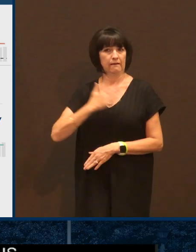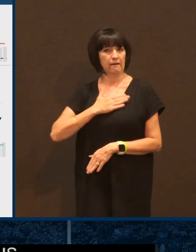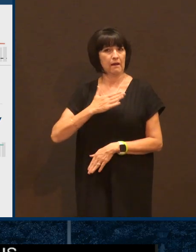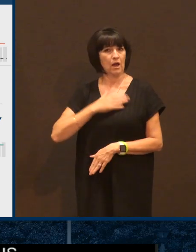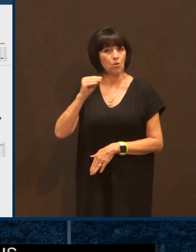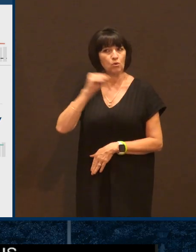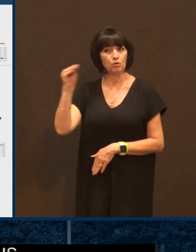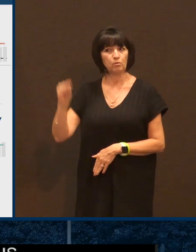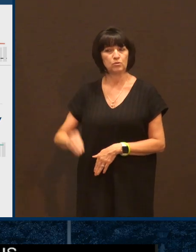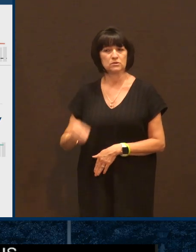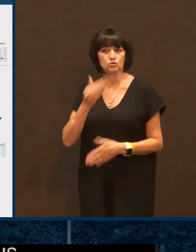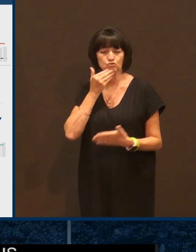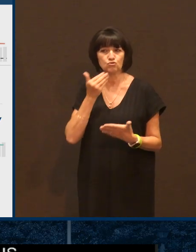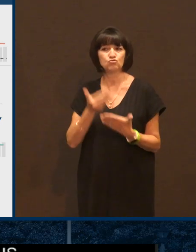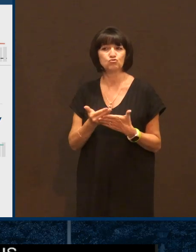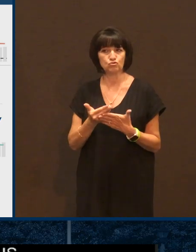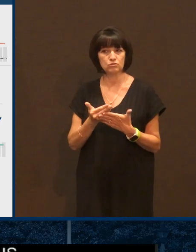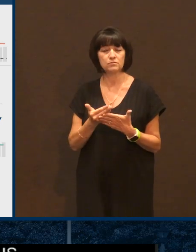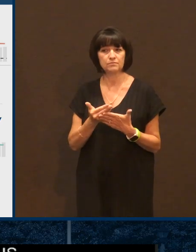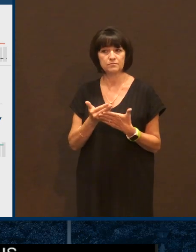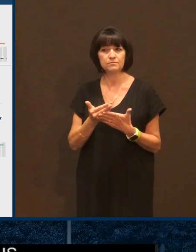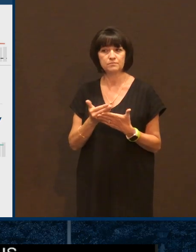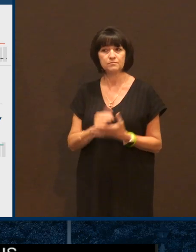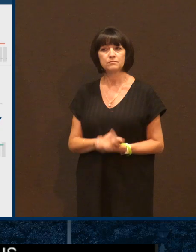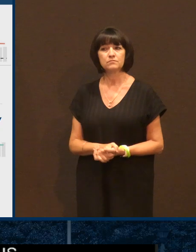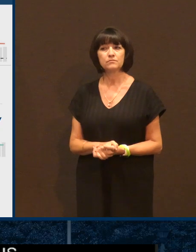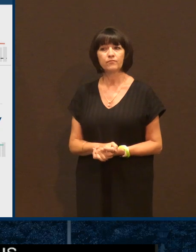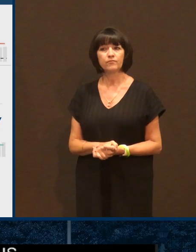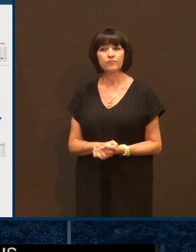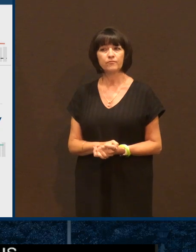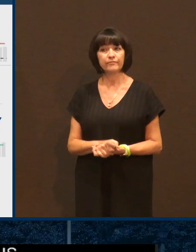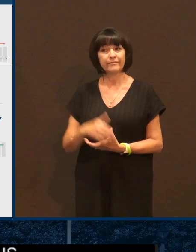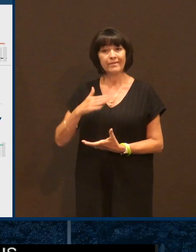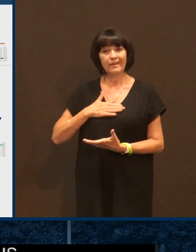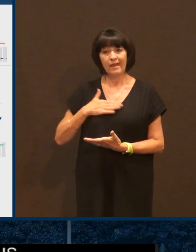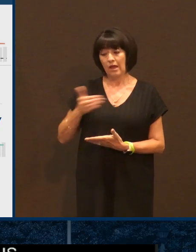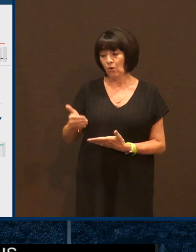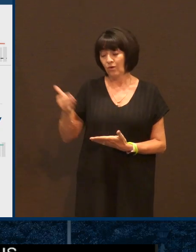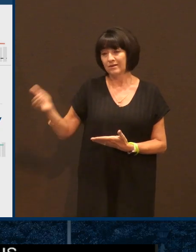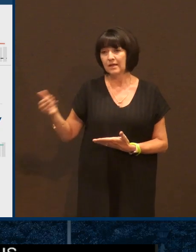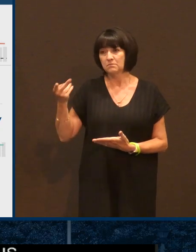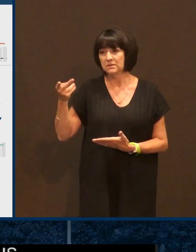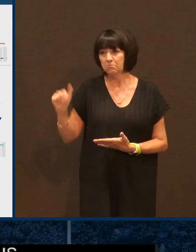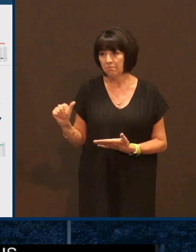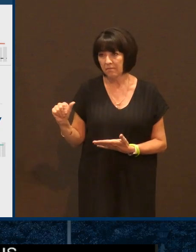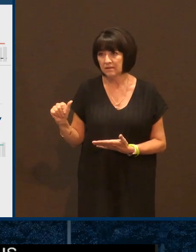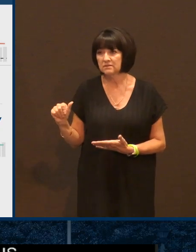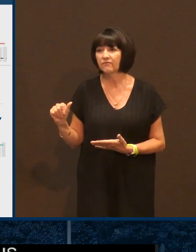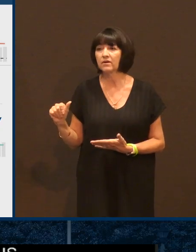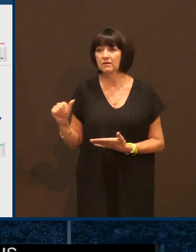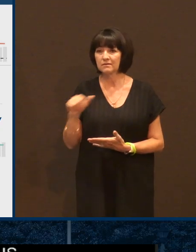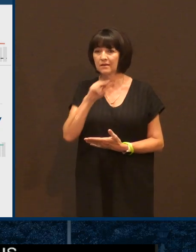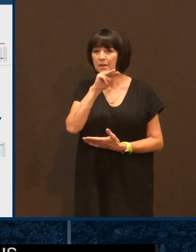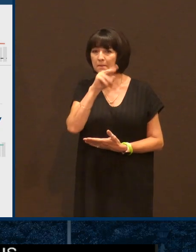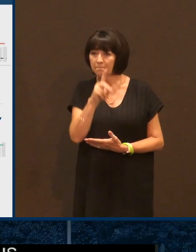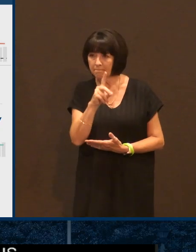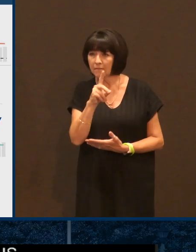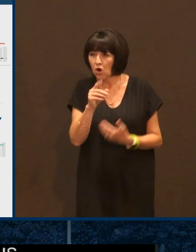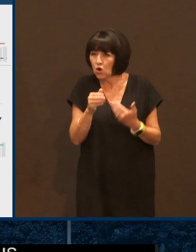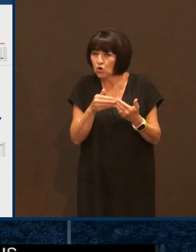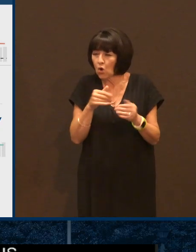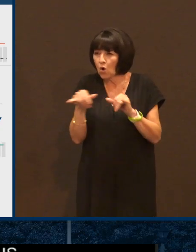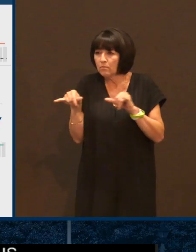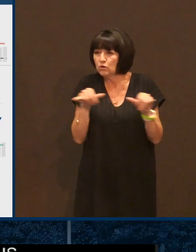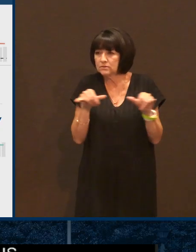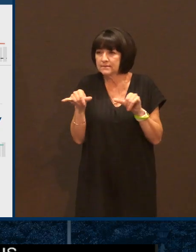at 4.8%. Our neighbors, Pennsylvania, about the same area, Maryland, a little bit higher. And then you compare